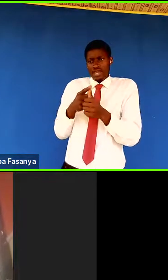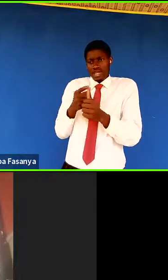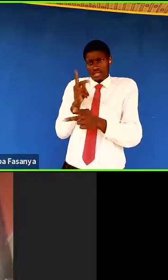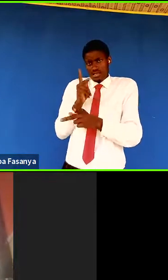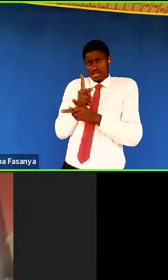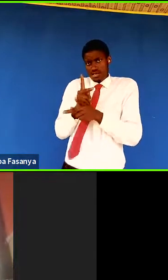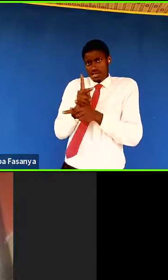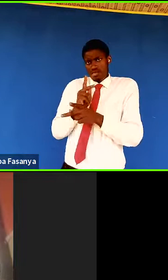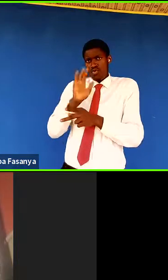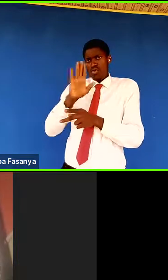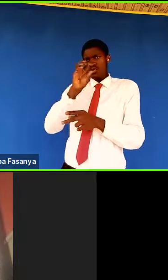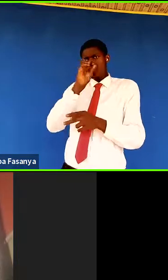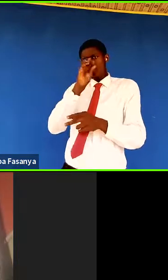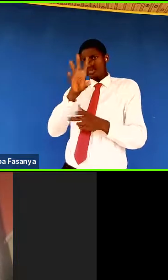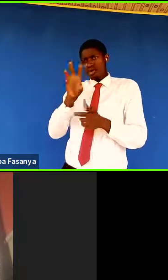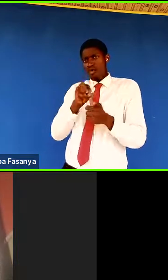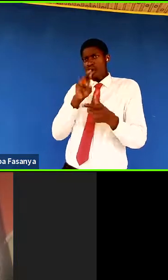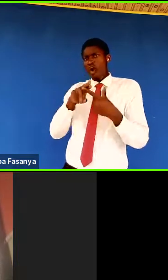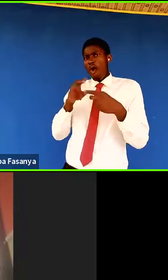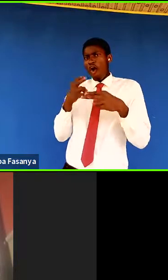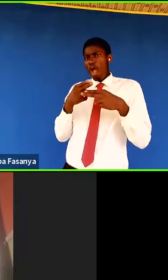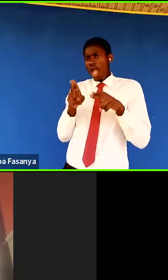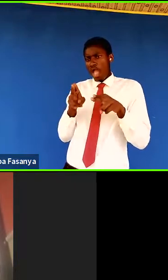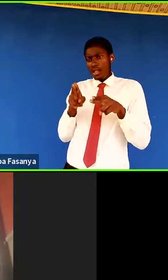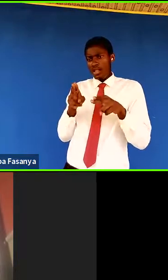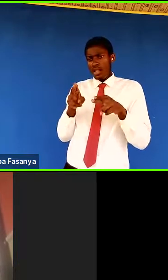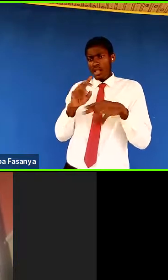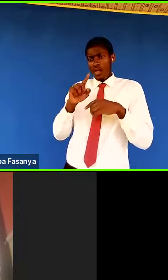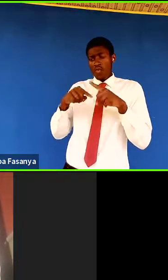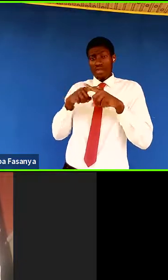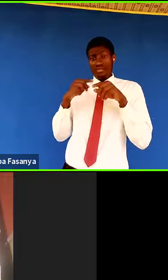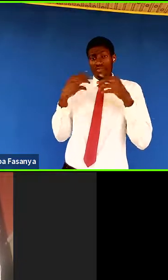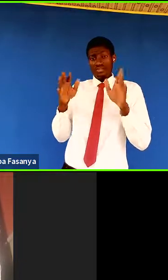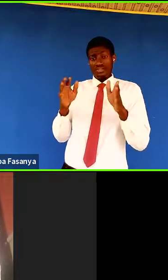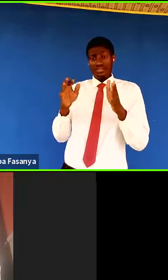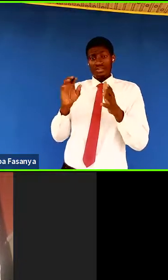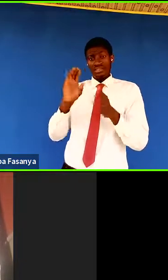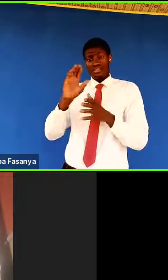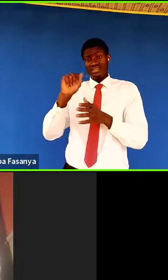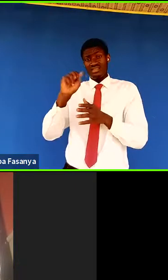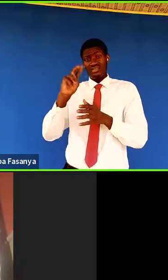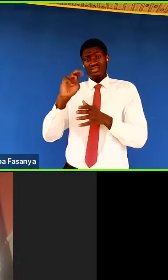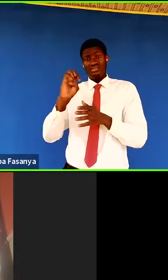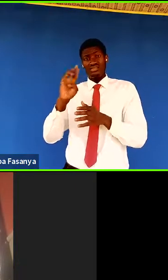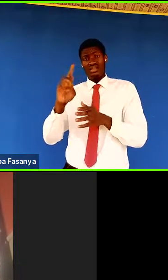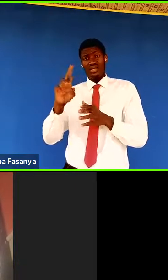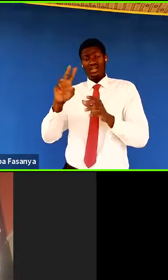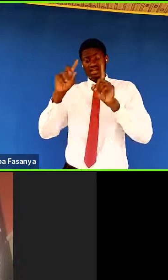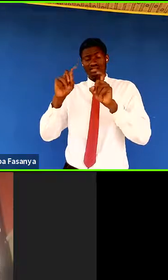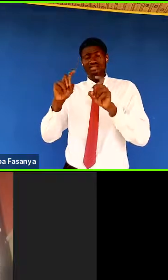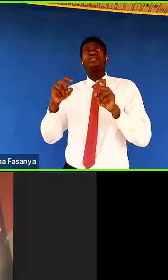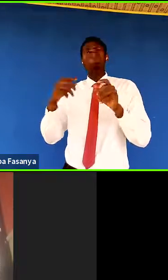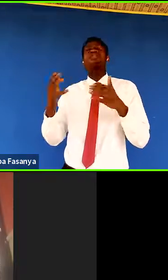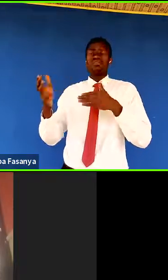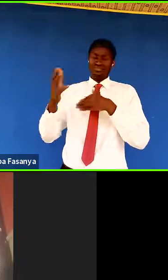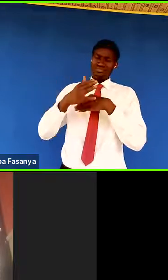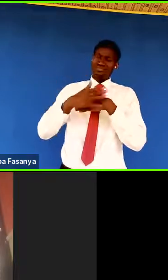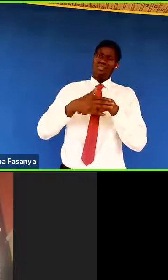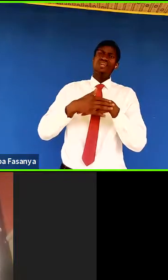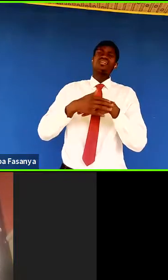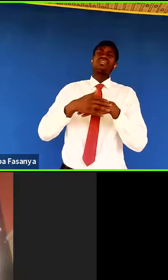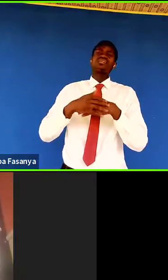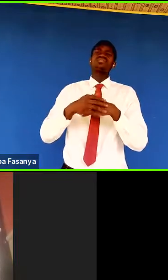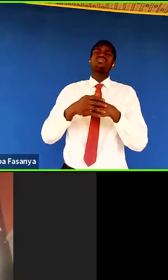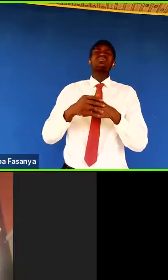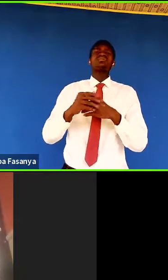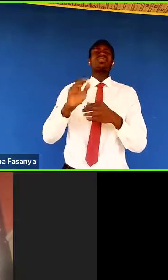medications can actually affect fertility. Okay, thank you, Dr. J. So there are so many medications that